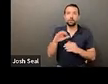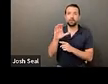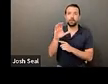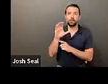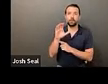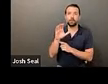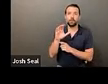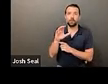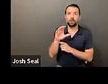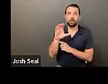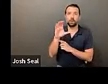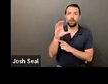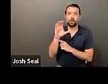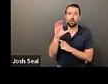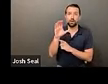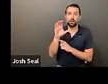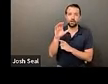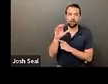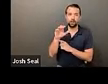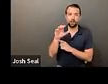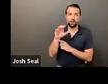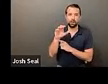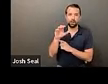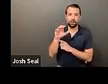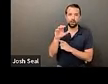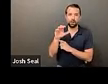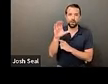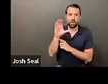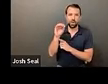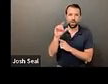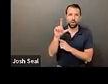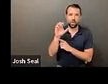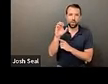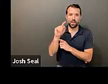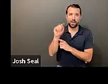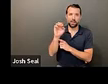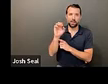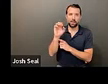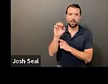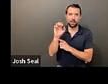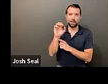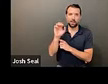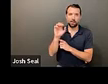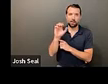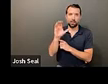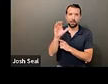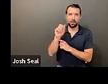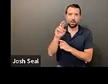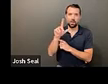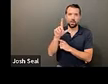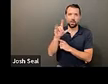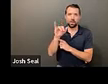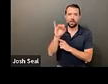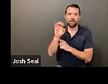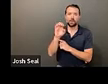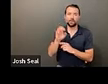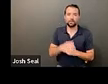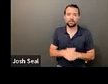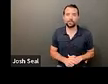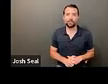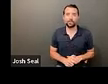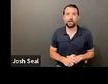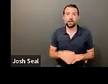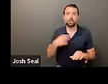Hi, I am Carly Thibodeau, and I joined the team about a year ago, last July. And before that, I was a teacher